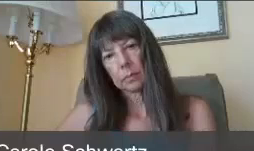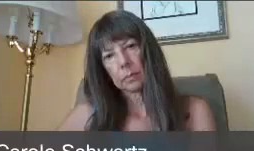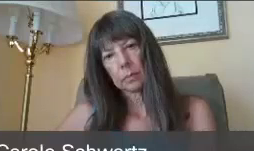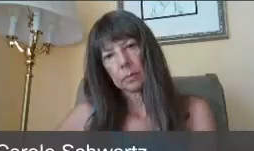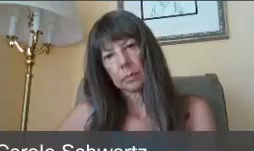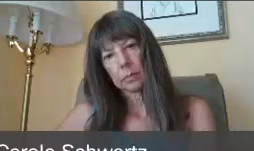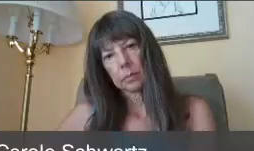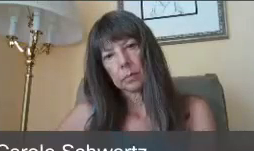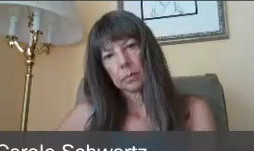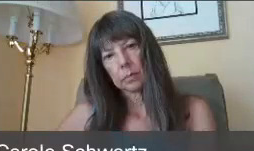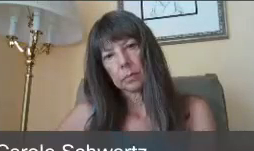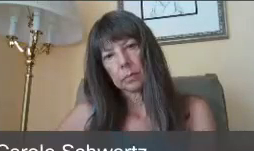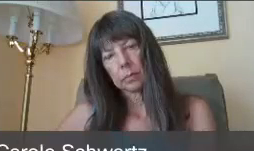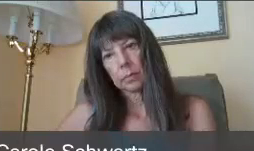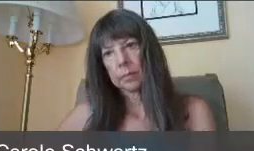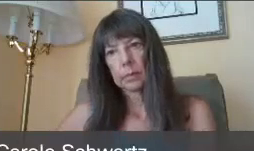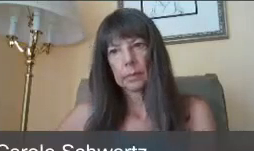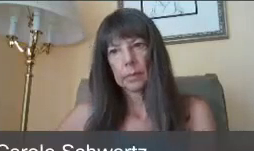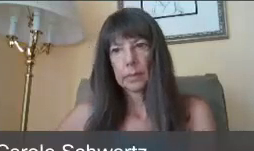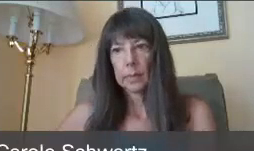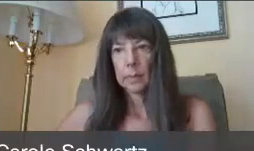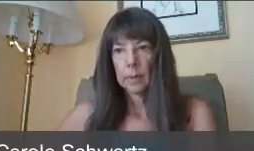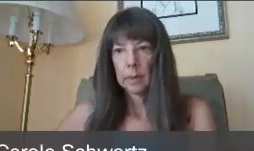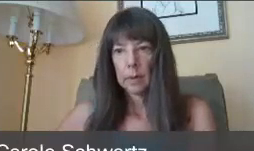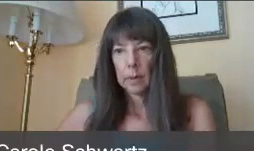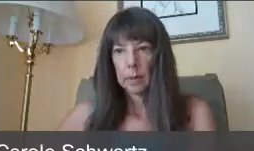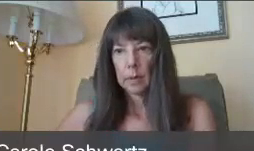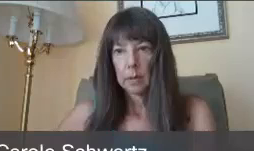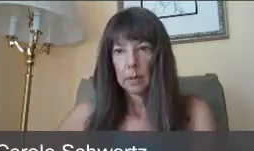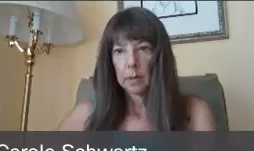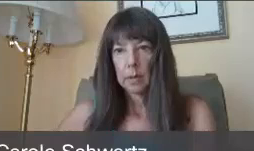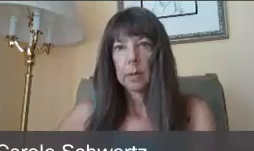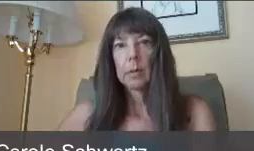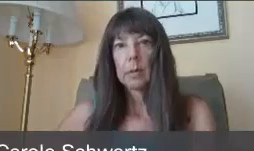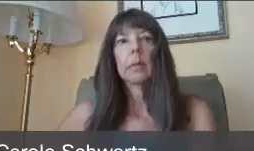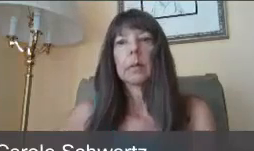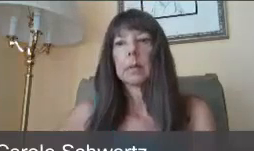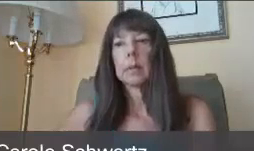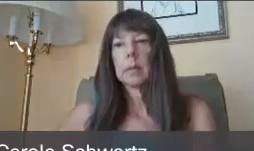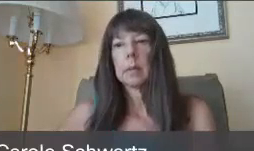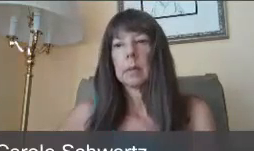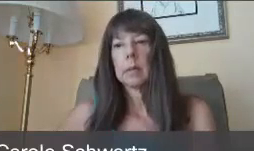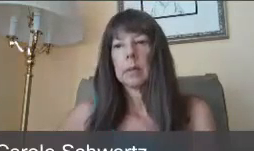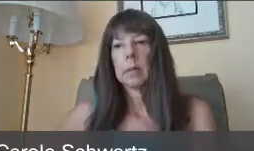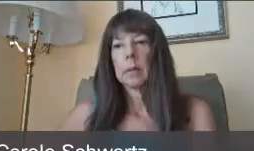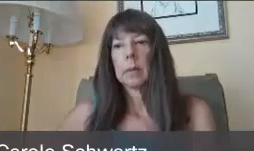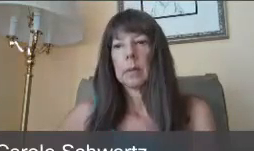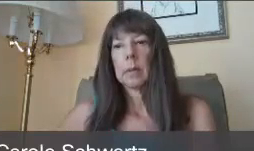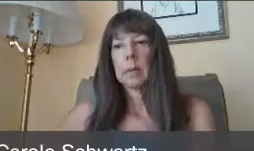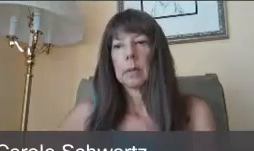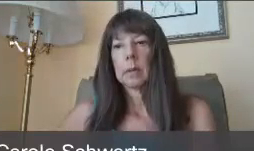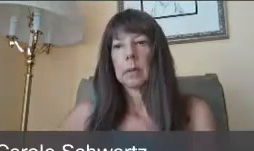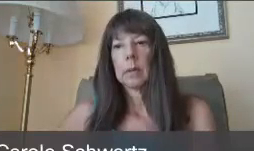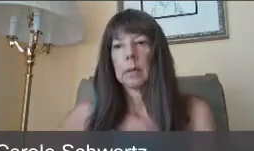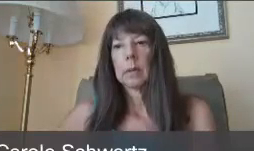we hunted it down, and then a lot of people are now going to that clinic because they wanted to keep their doctor